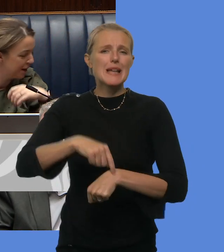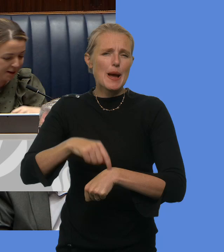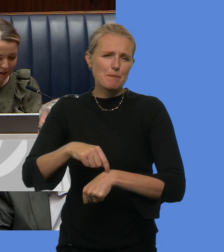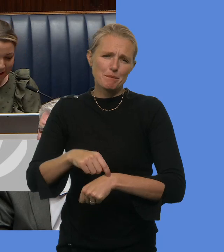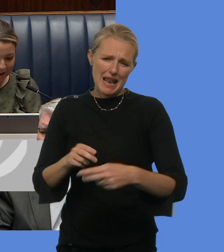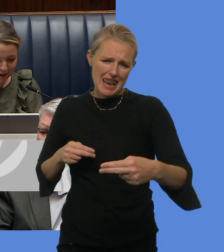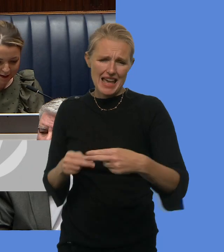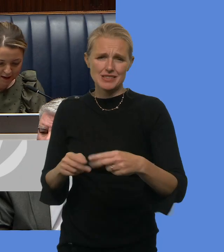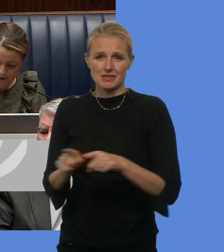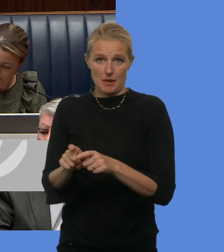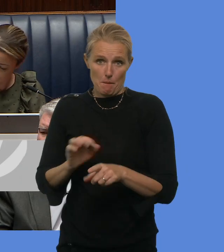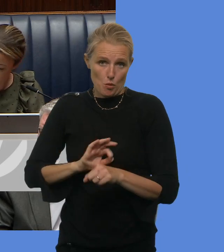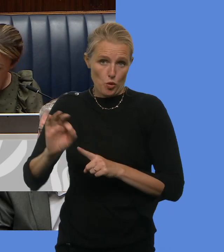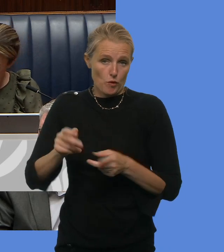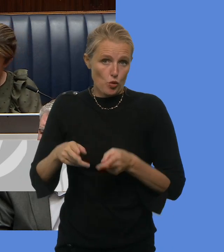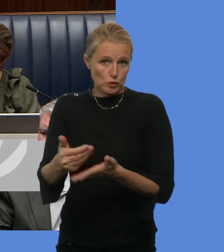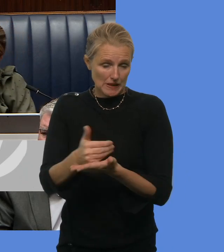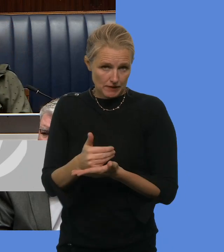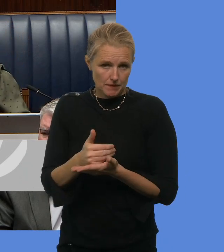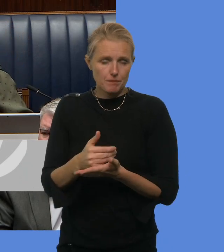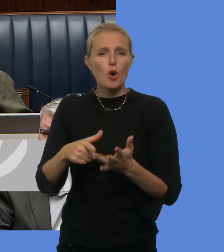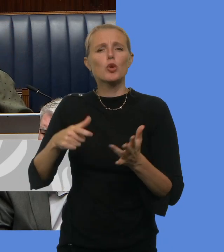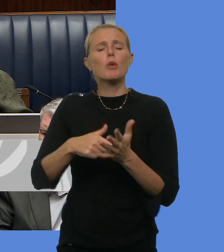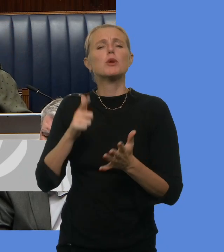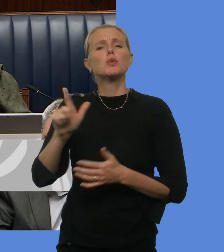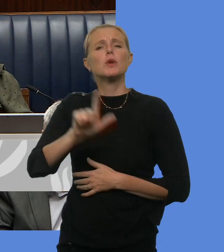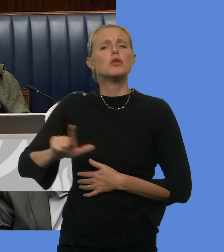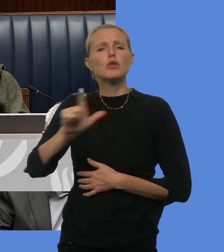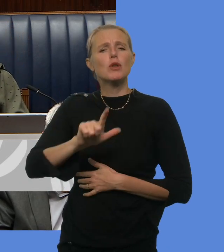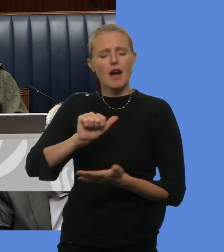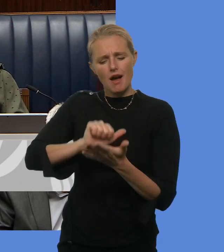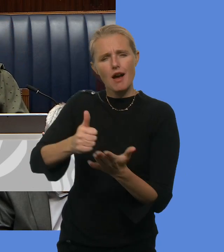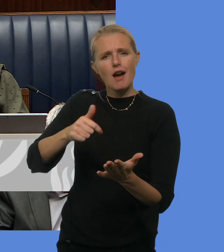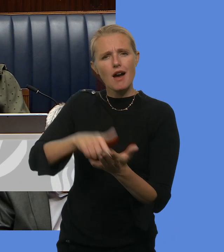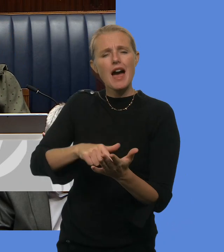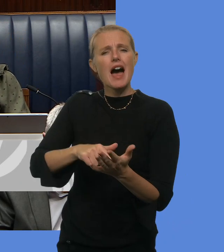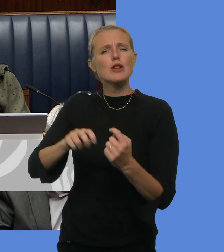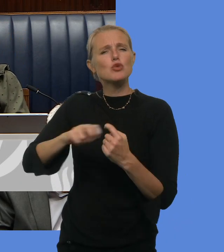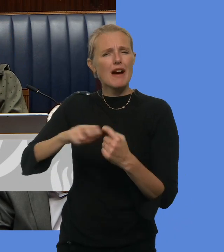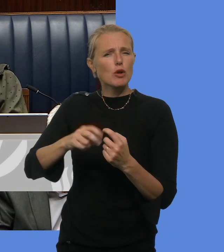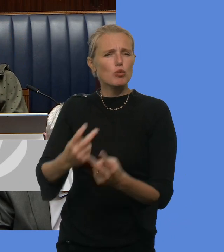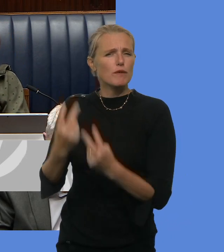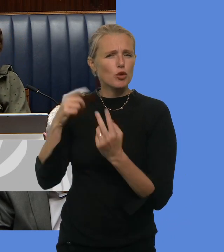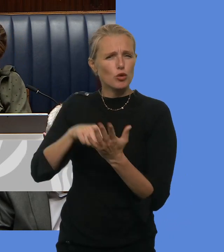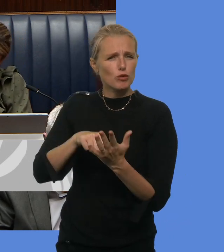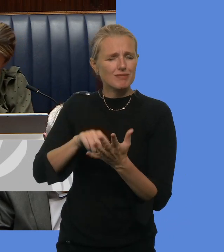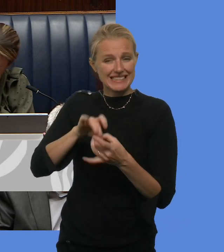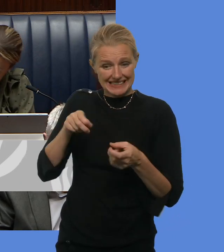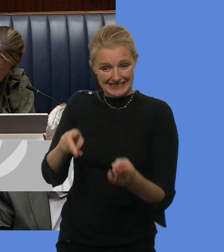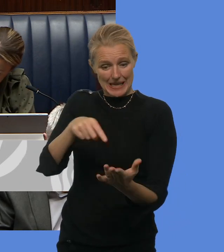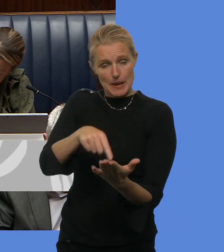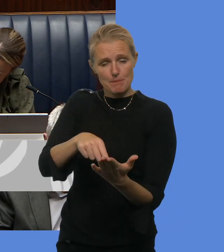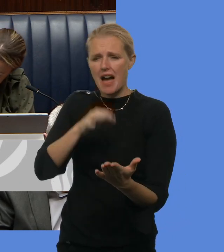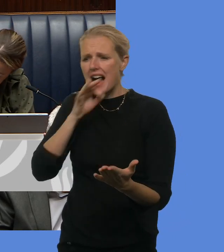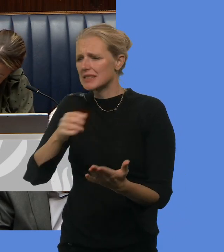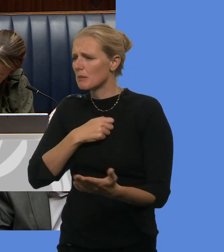safety. In October 2022, I published a Placemaker and Active Travel Review report on the scheme and asked my officials to carry